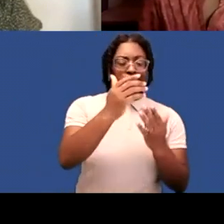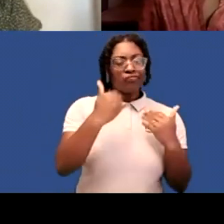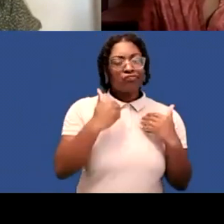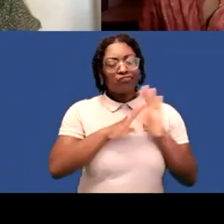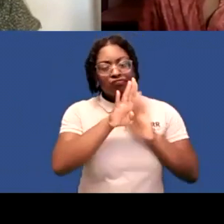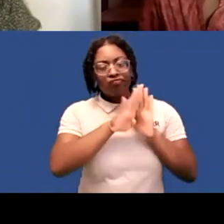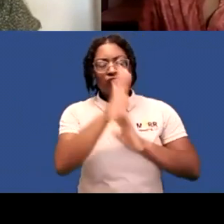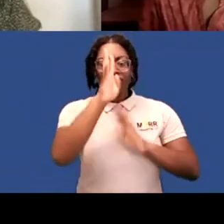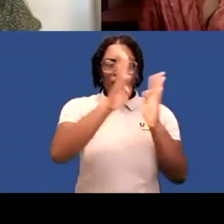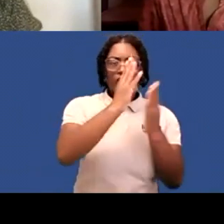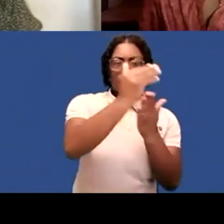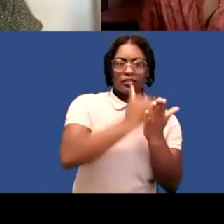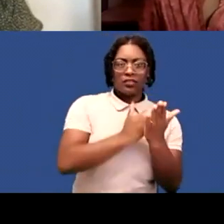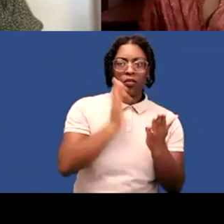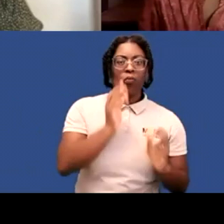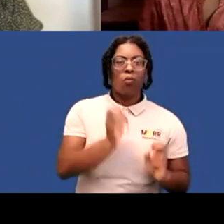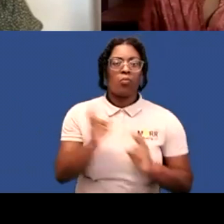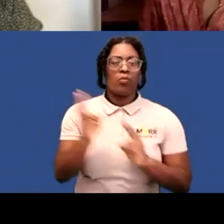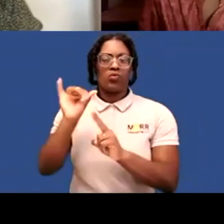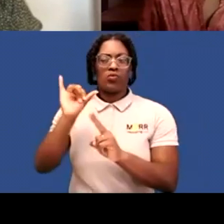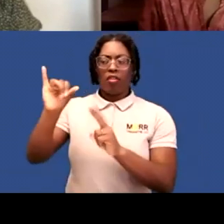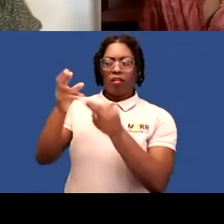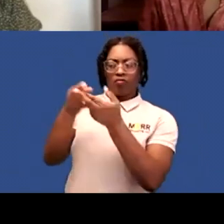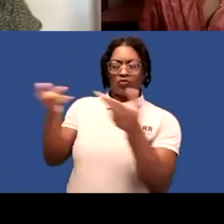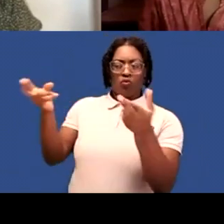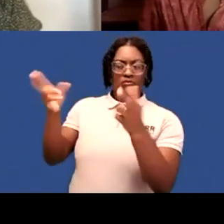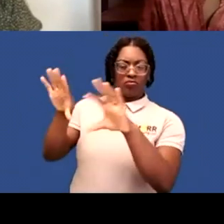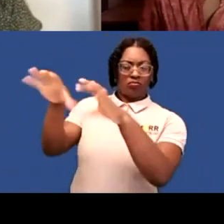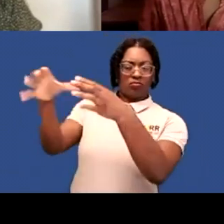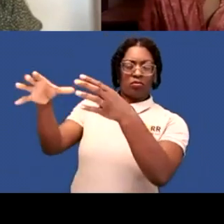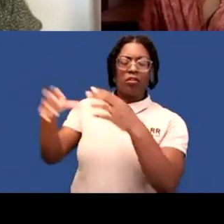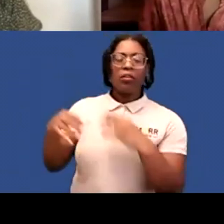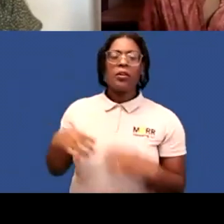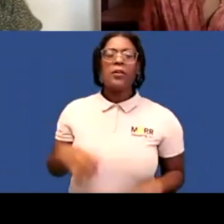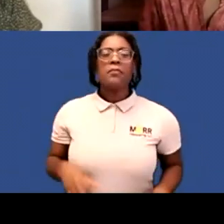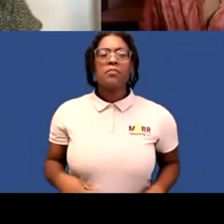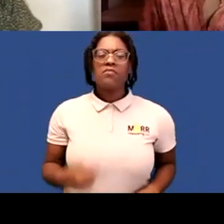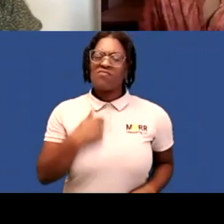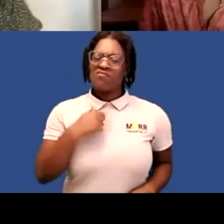started with you know, anti-racist